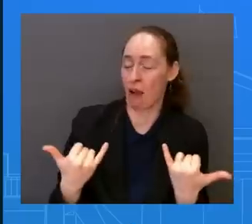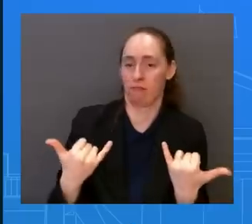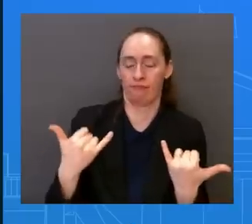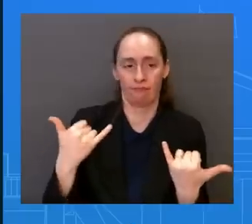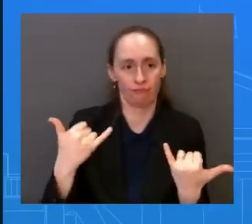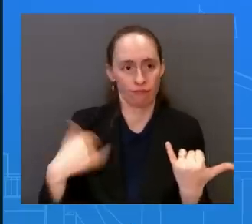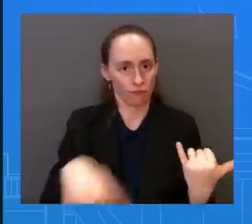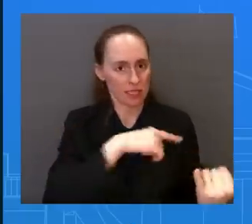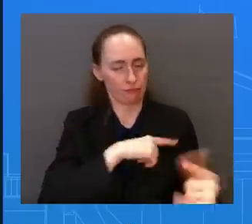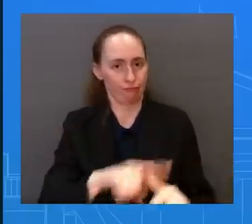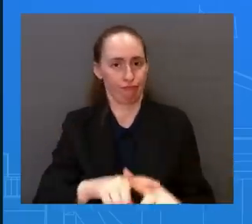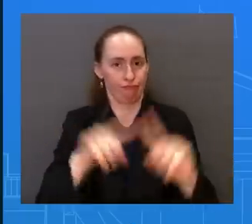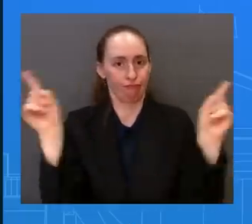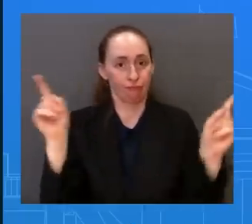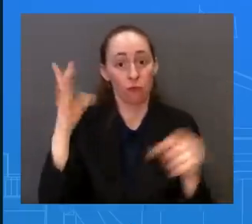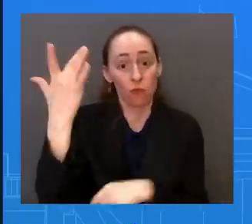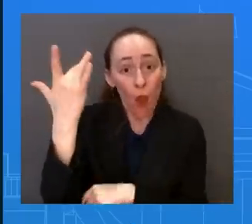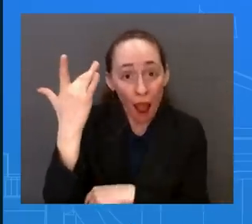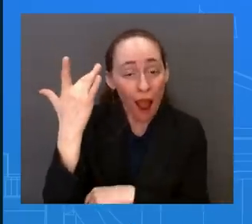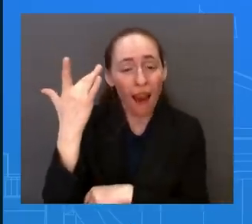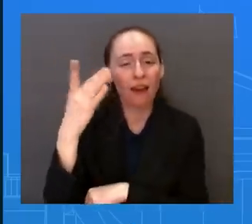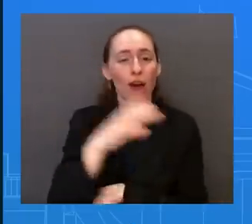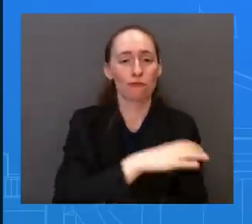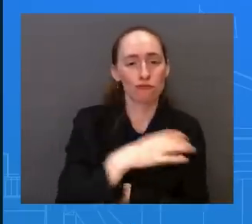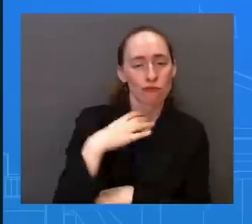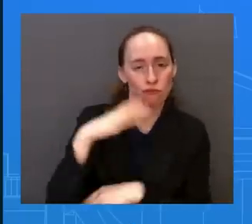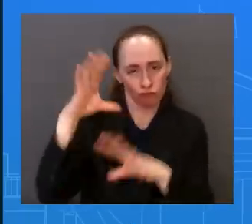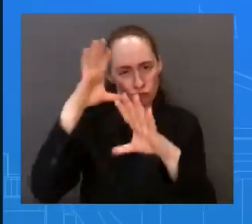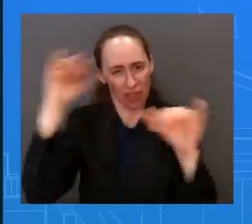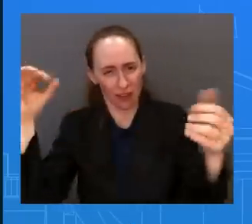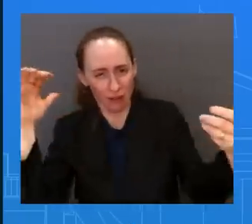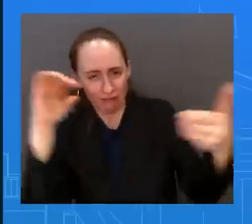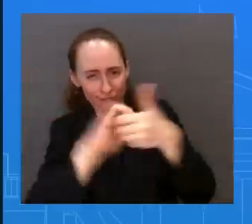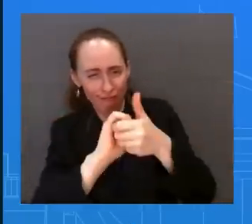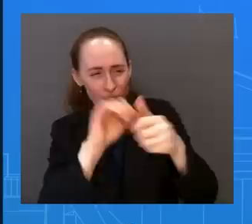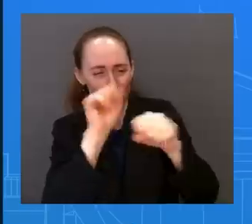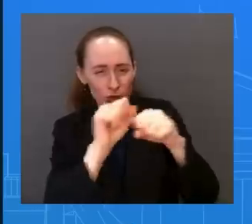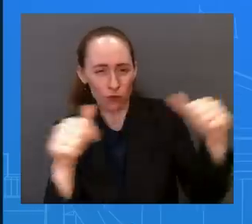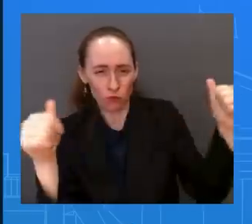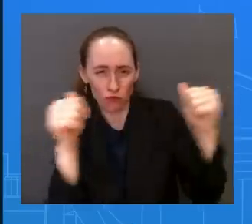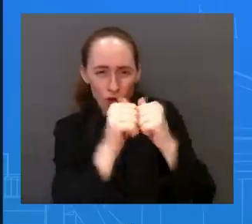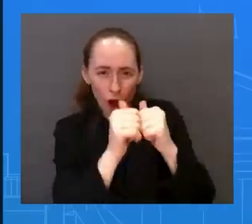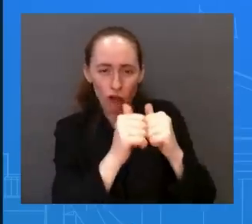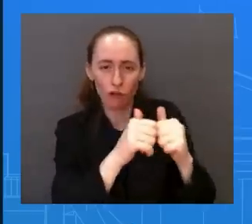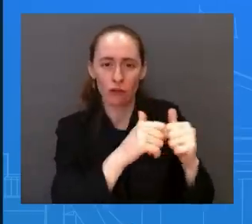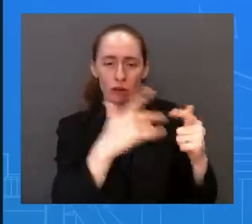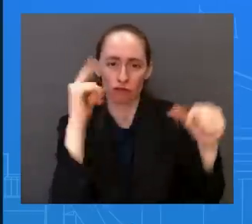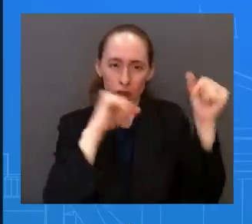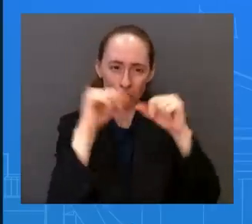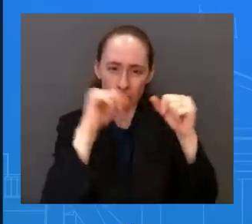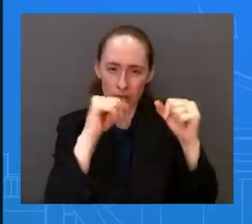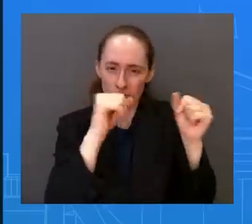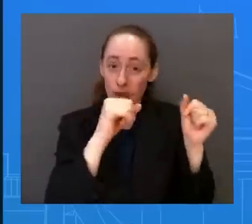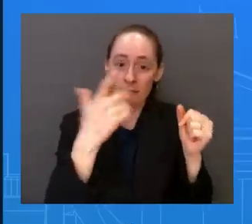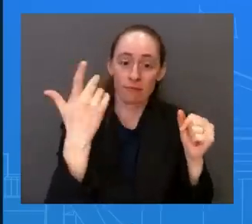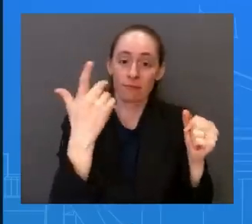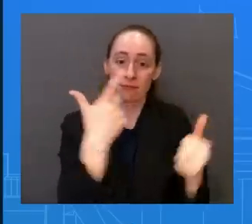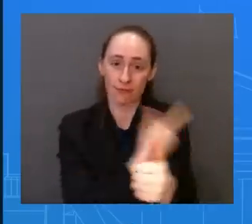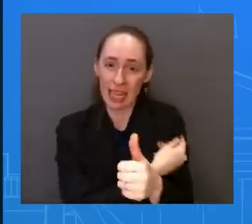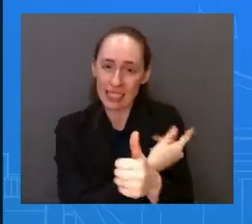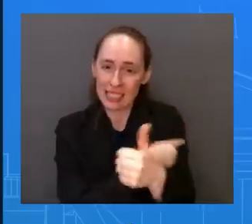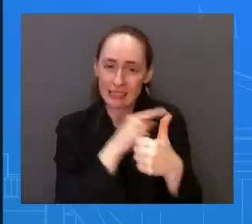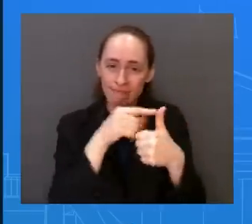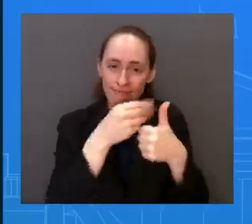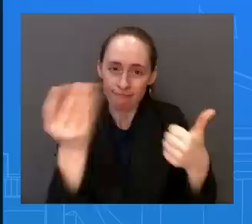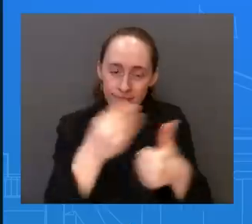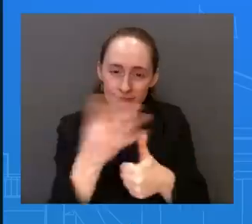historic strategy in place to actually get the country vaccinated and make workplaces safe for people to return. And so I think the fact